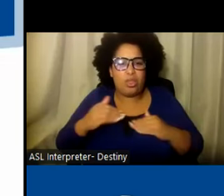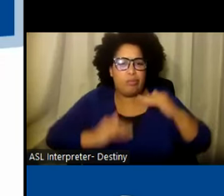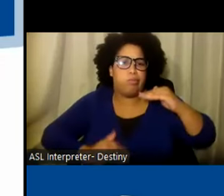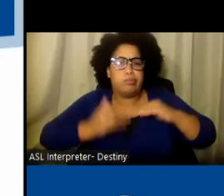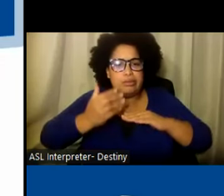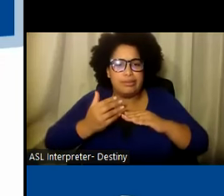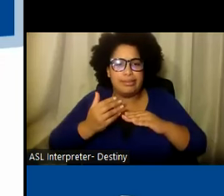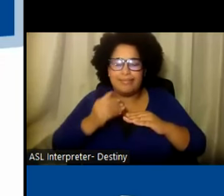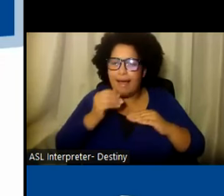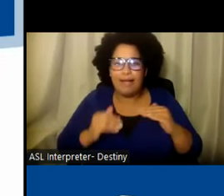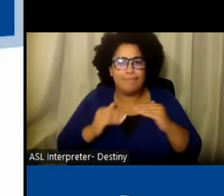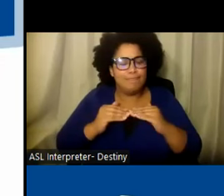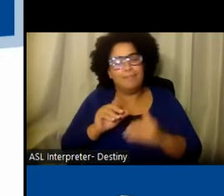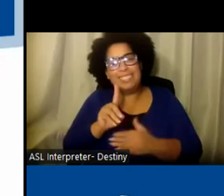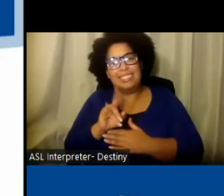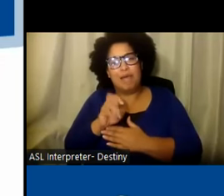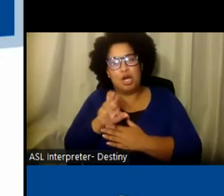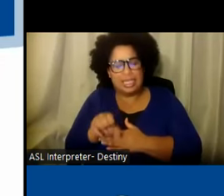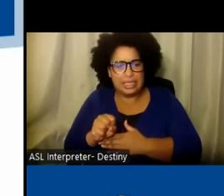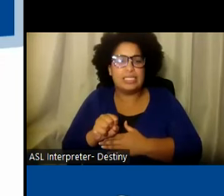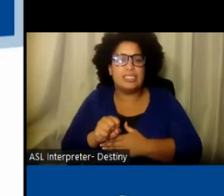particular population of our community.